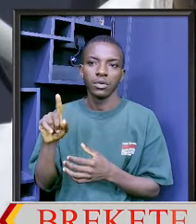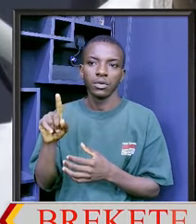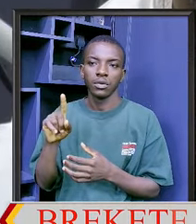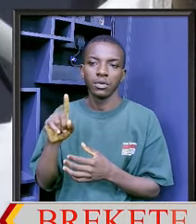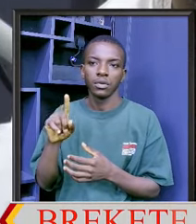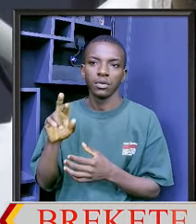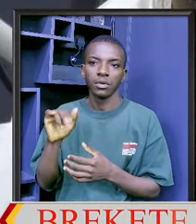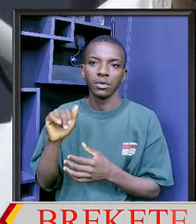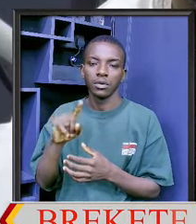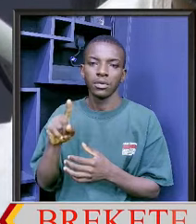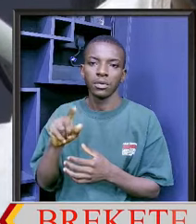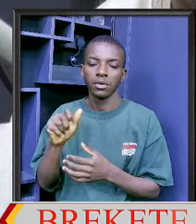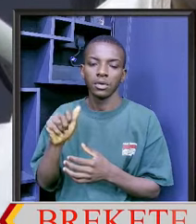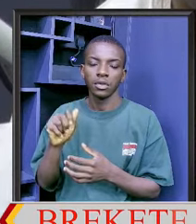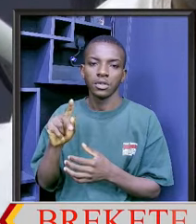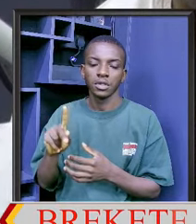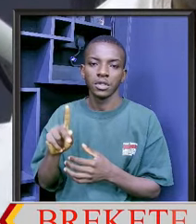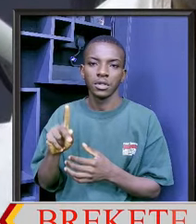Akramakala.